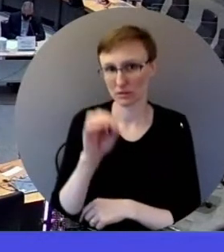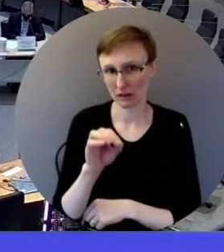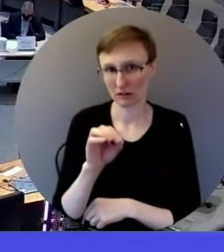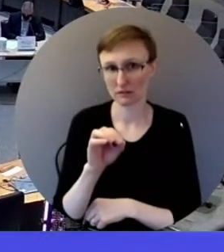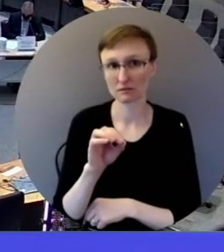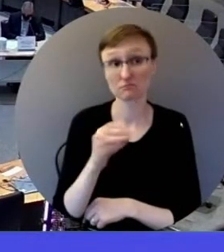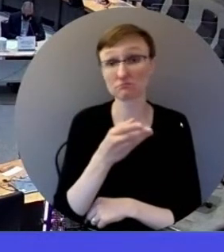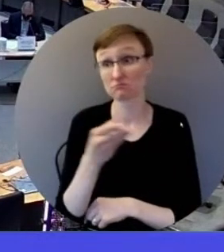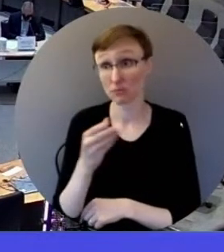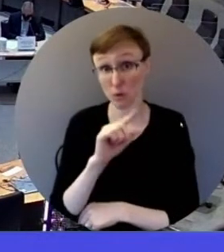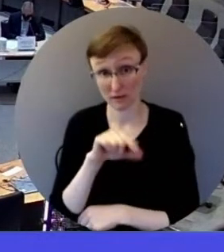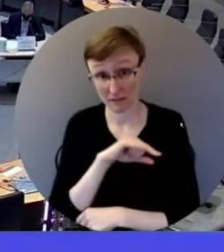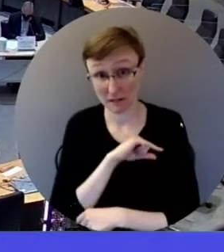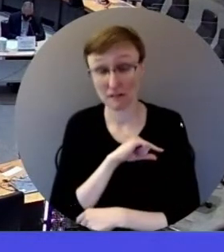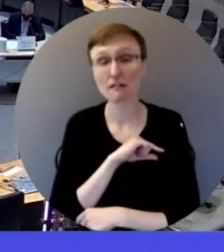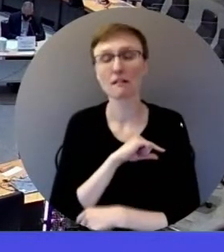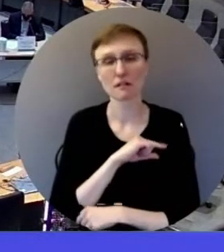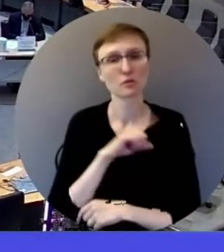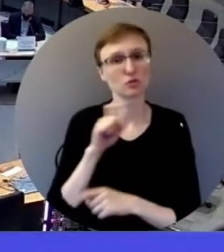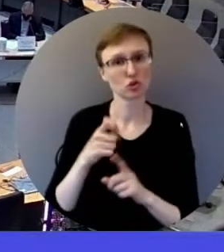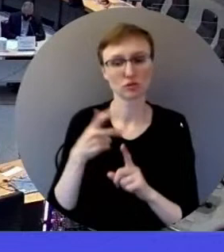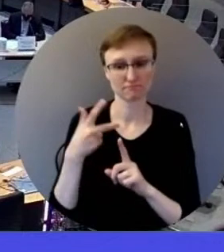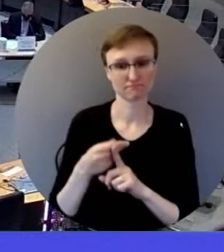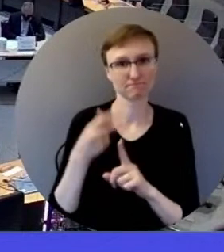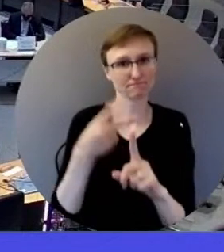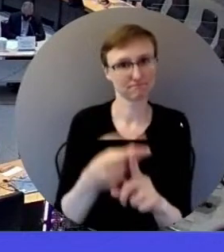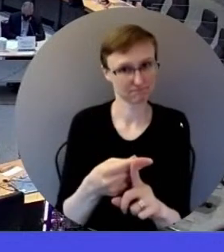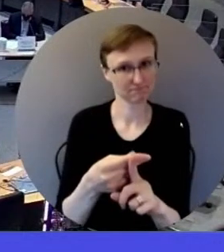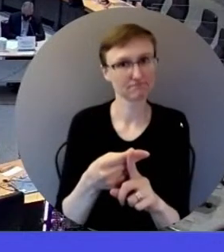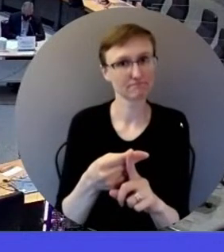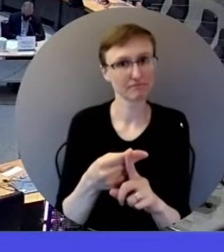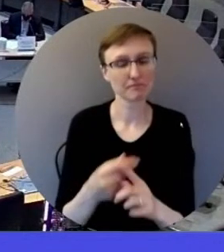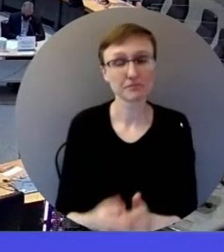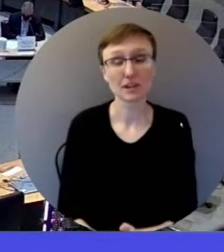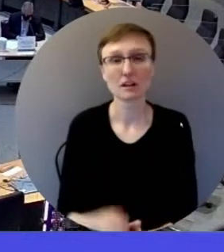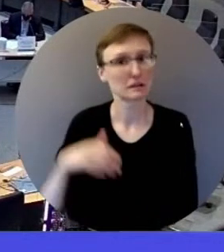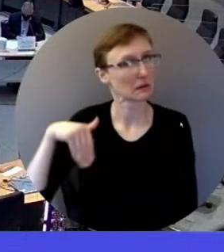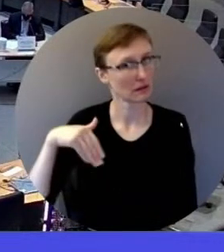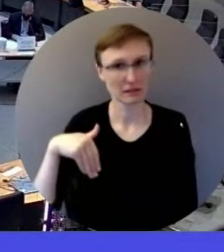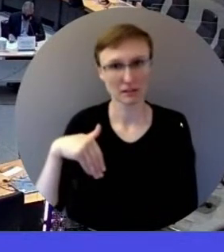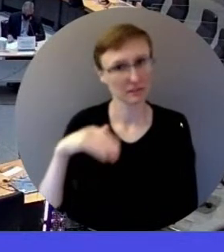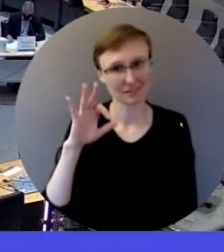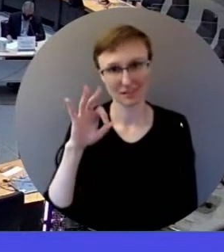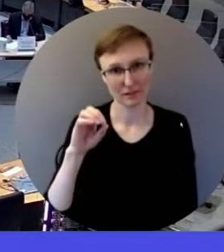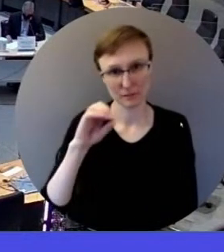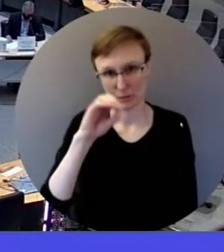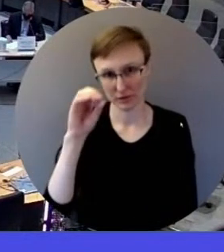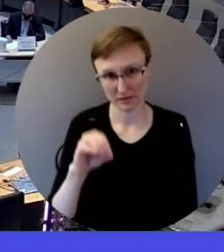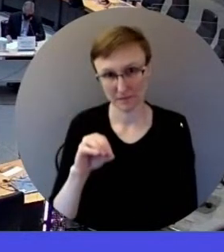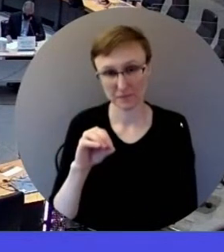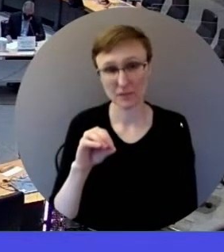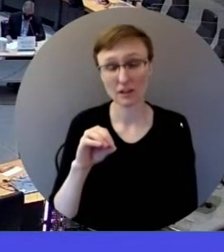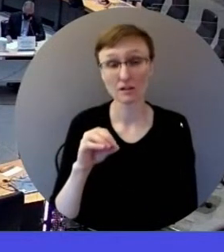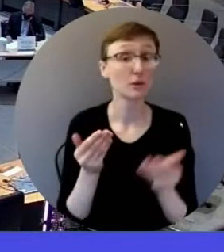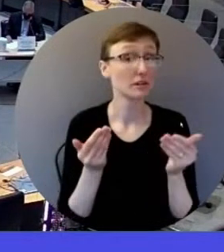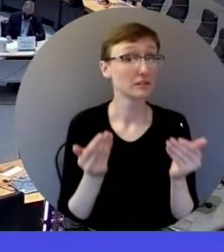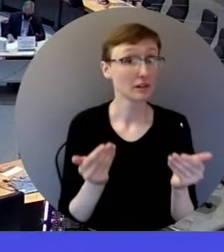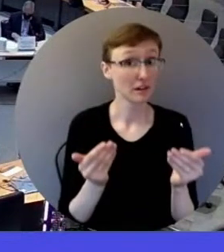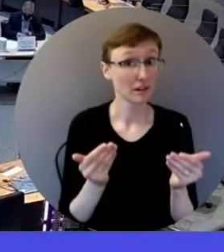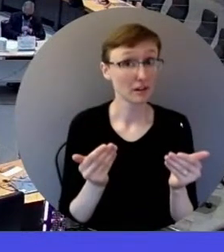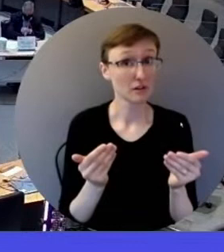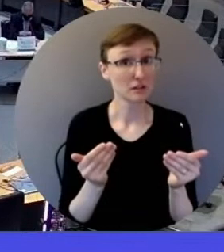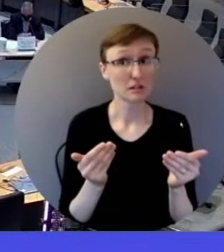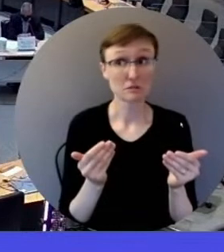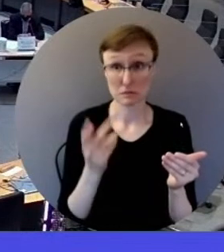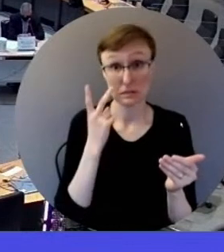doses. So we aren't there yet. When you think about it, we have 70%, which is progress. It's